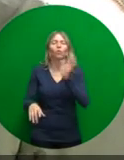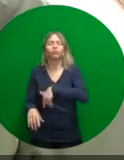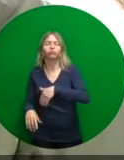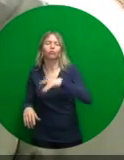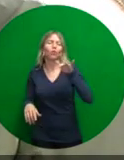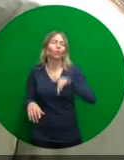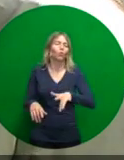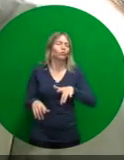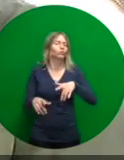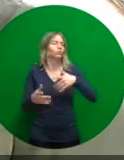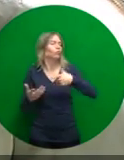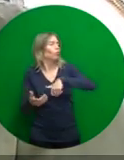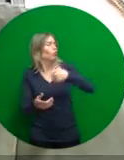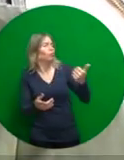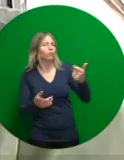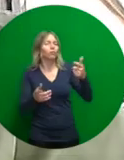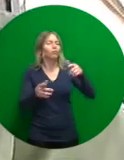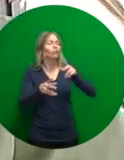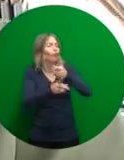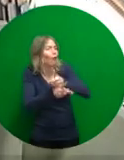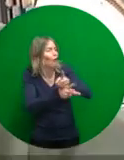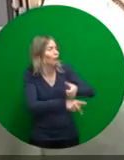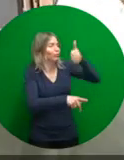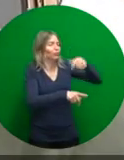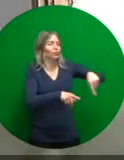all of them be treated equally.